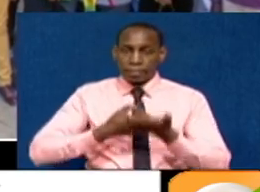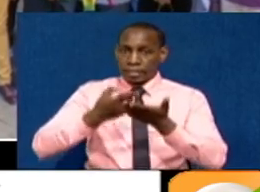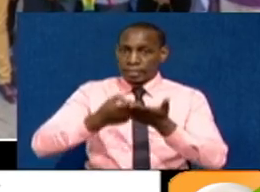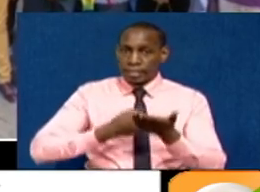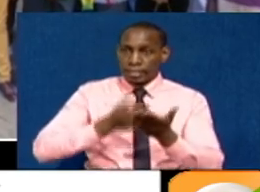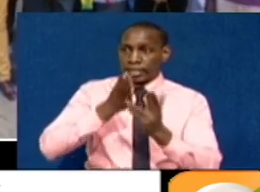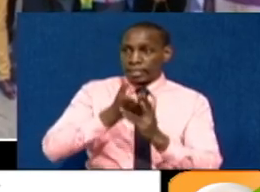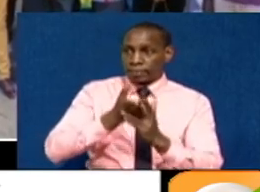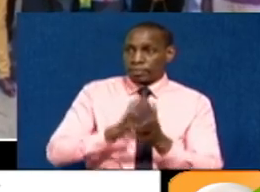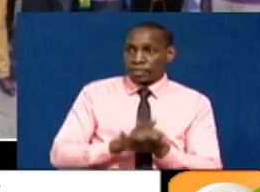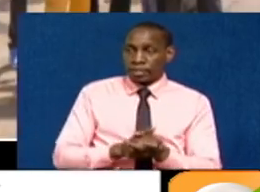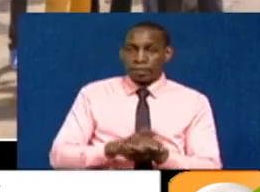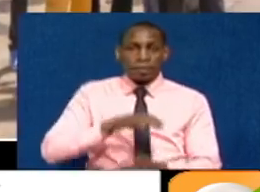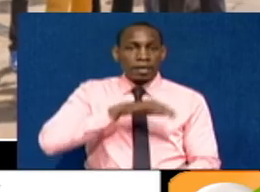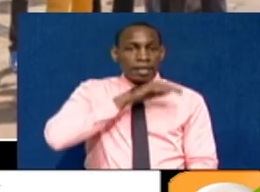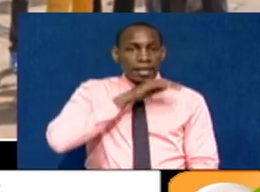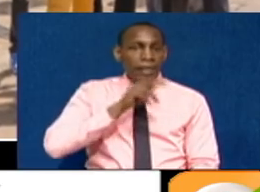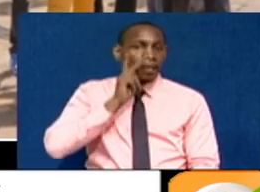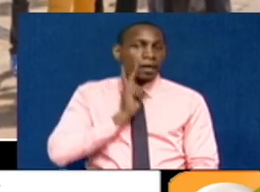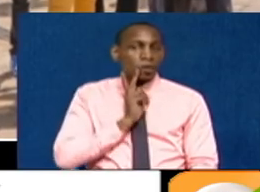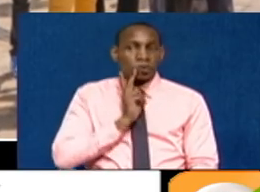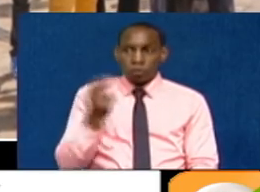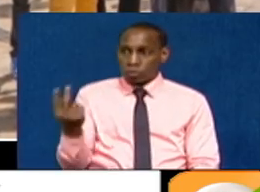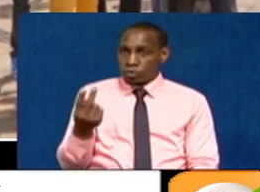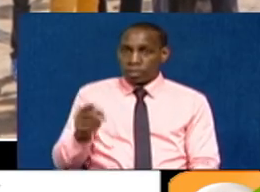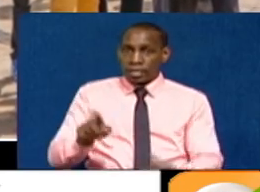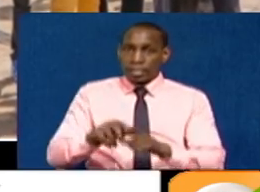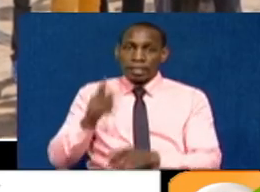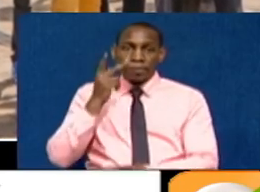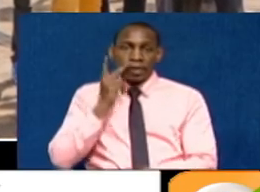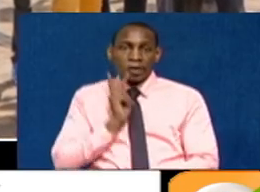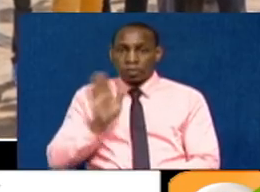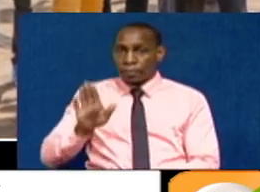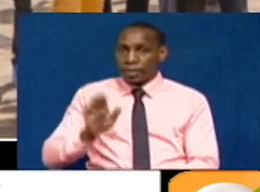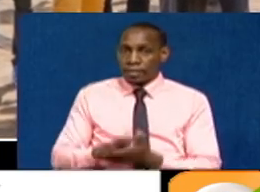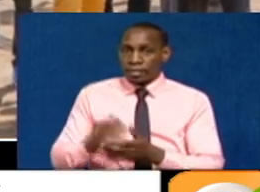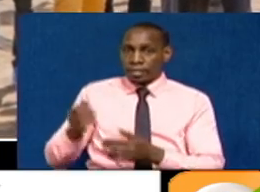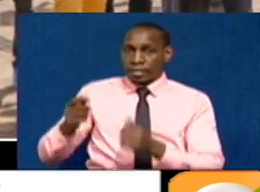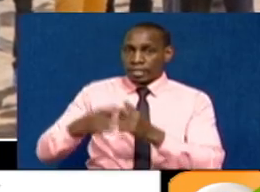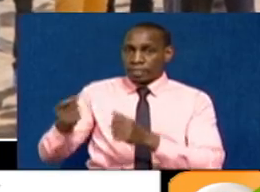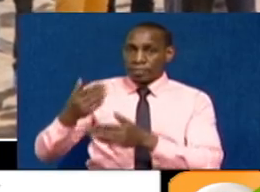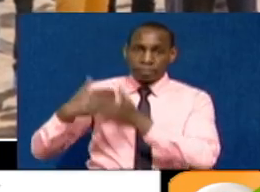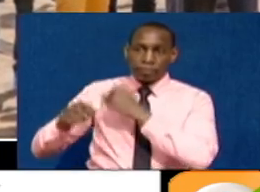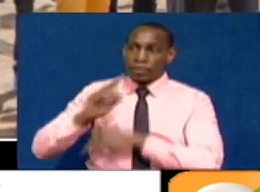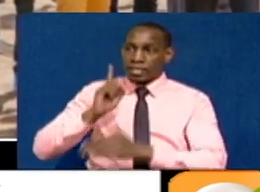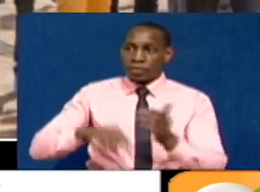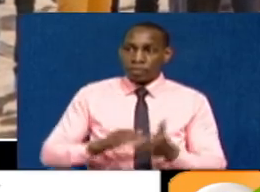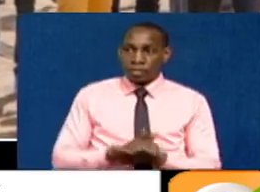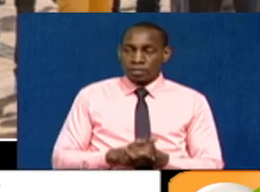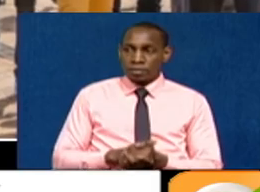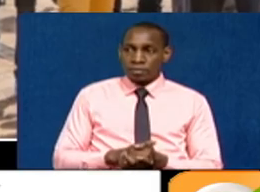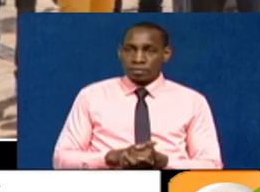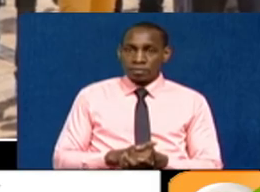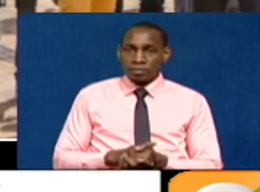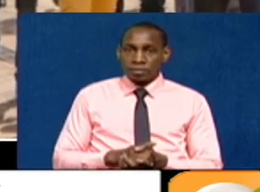between Raila and Kalonzo, the same Kalonzo who not more than 6 months ago said, you know,